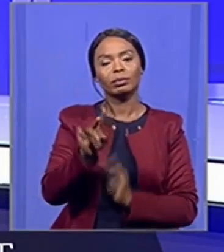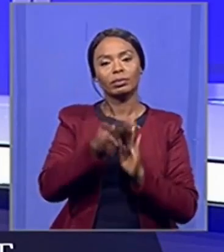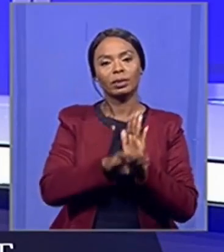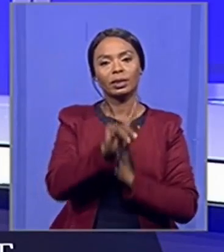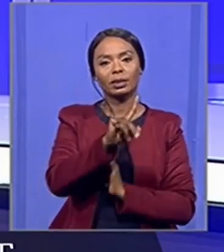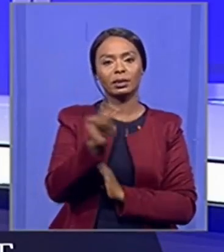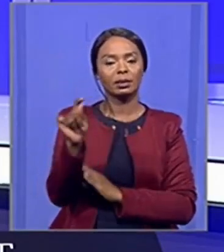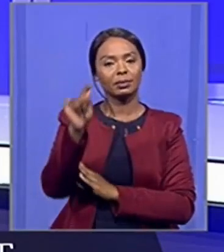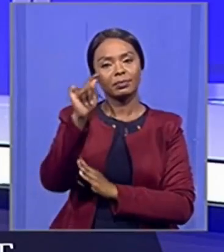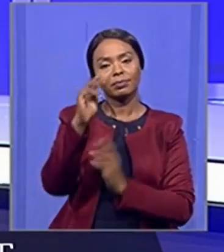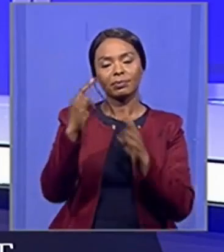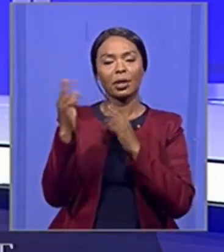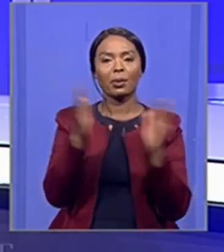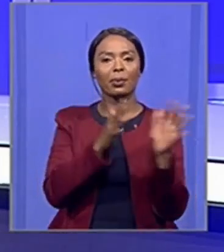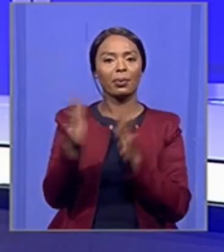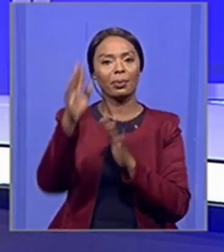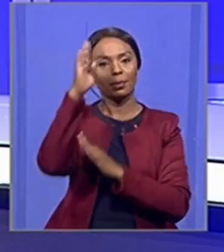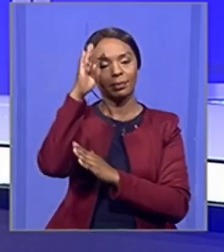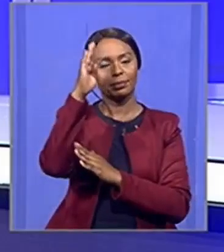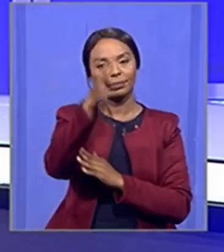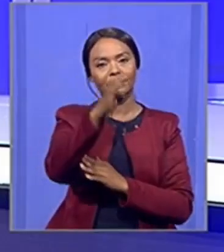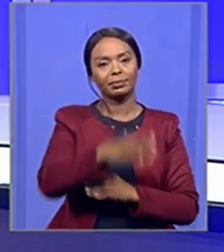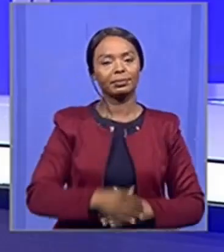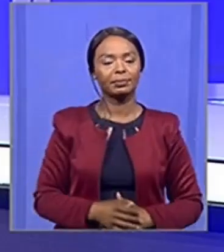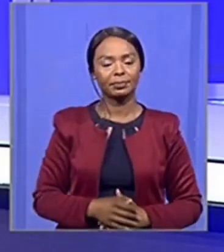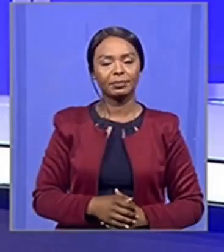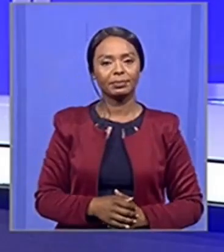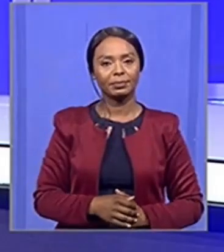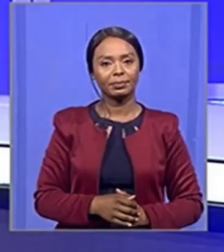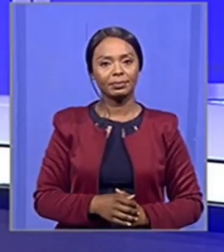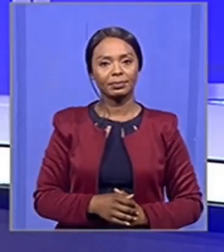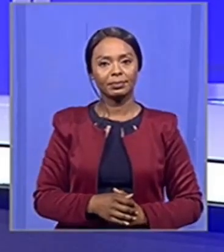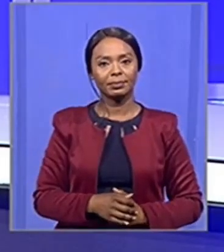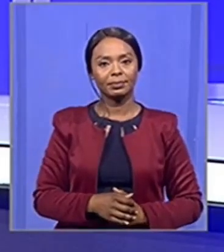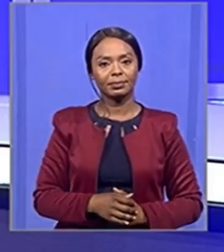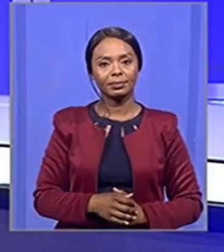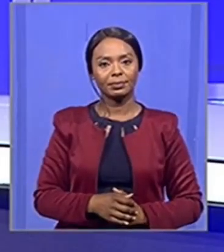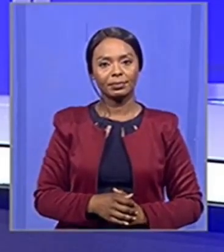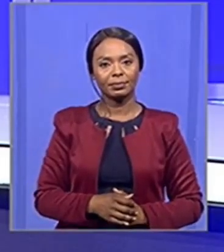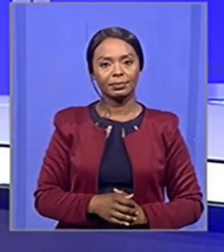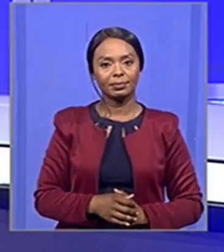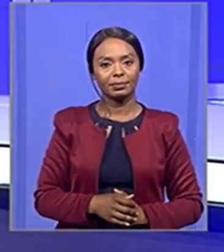DTT. Go latela kakanyo ya maemo a boso, Thobela.